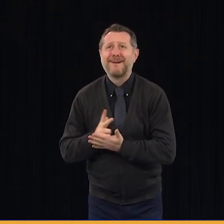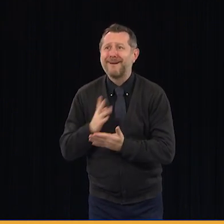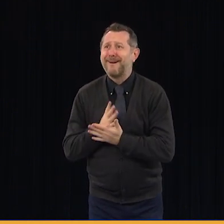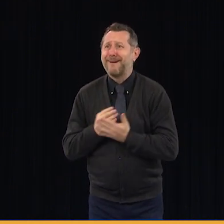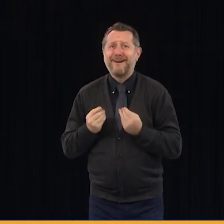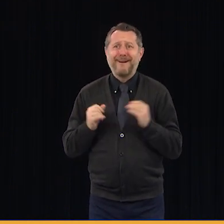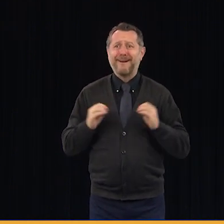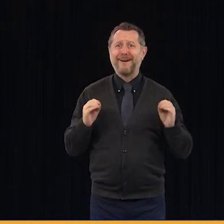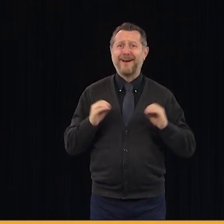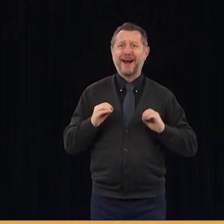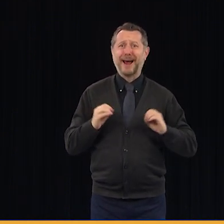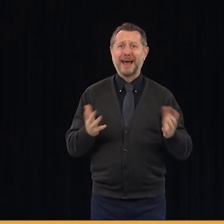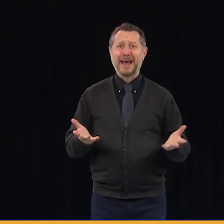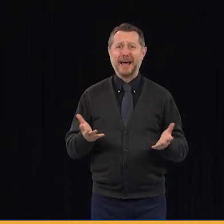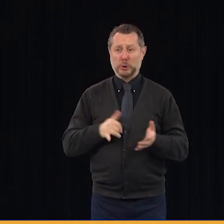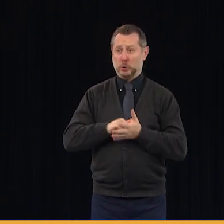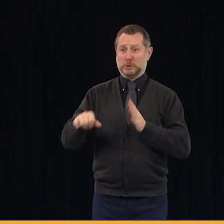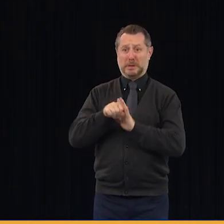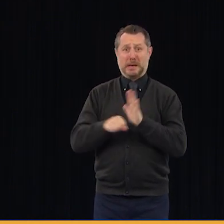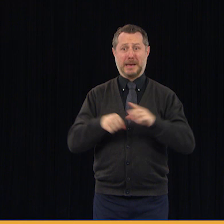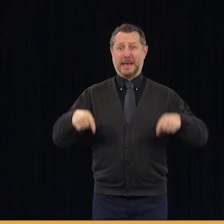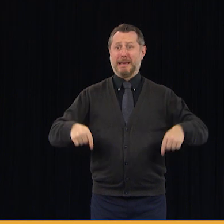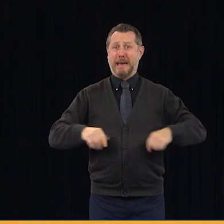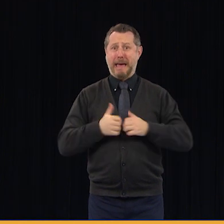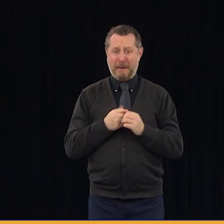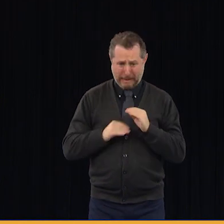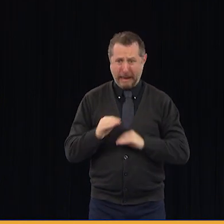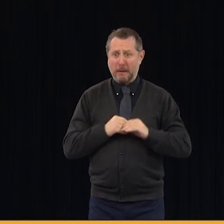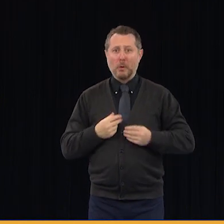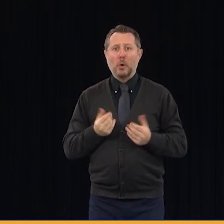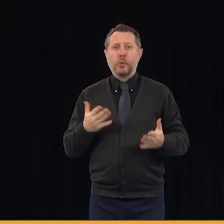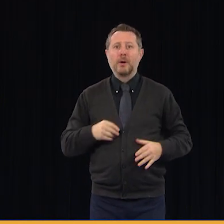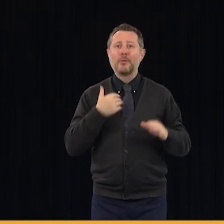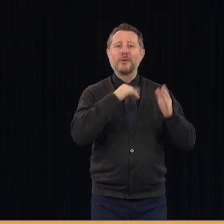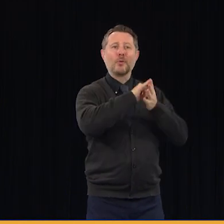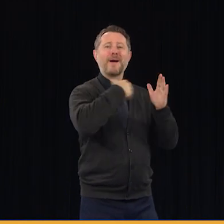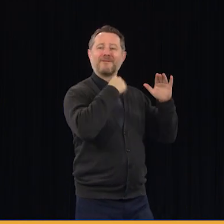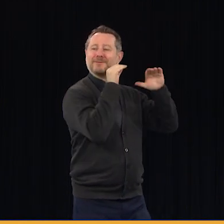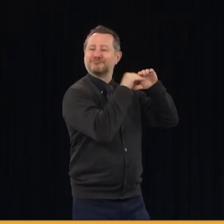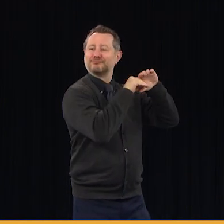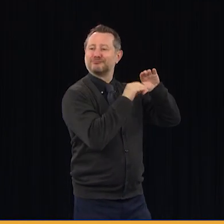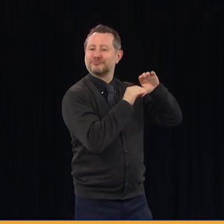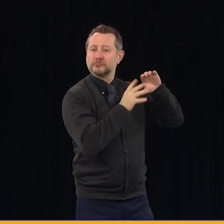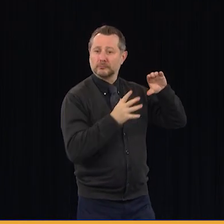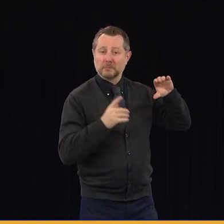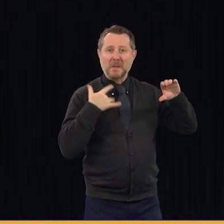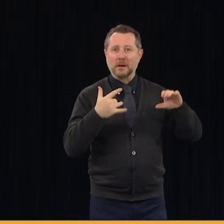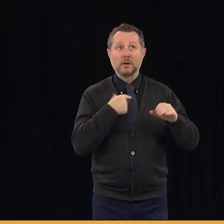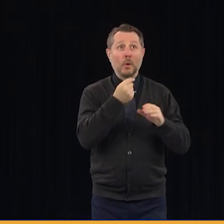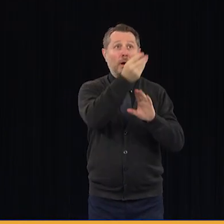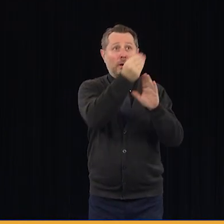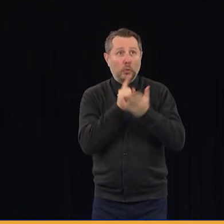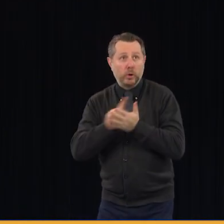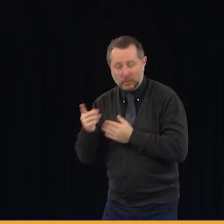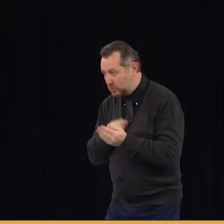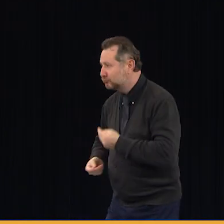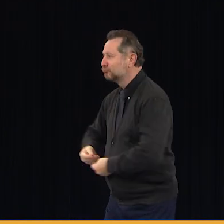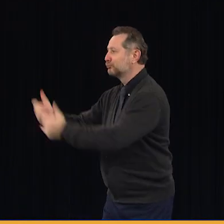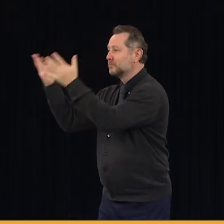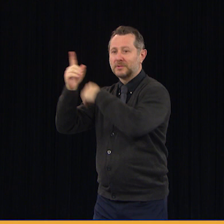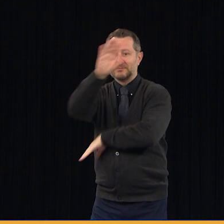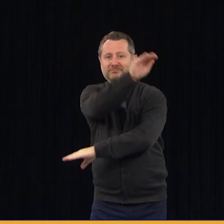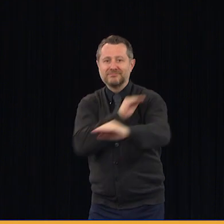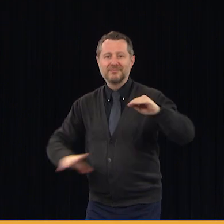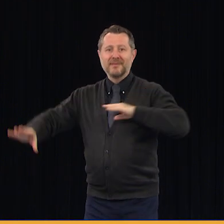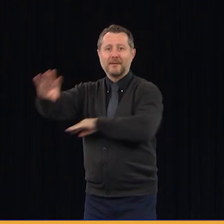state live paycheck to paycheck. And all of a sudden, the paycheck stops. We're doing everything we can on the unemployment benefits